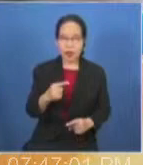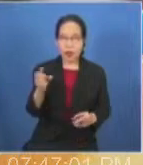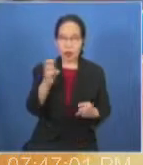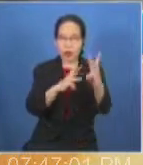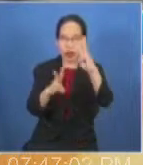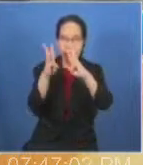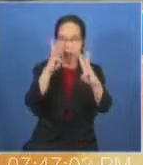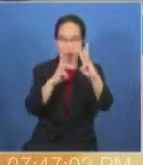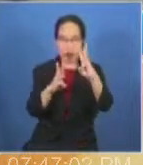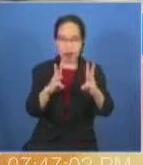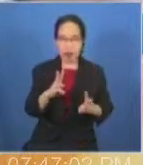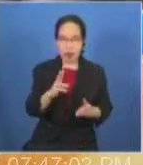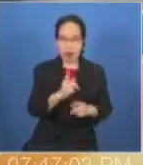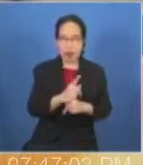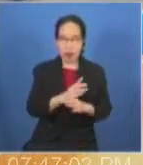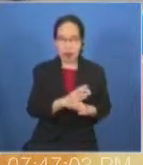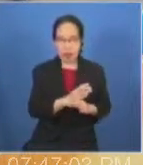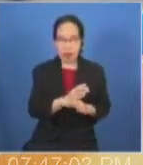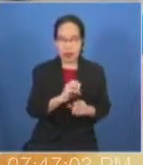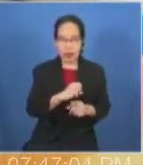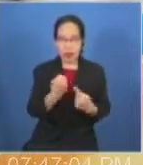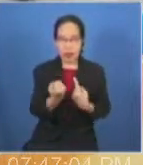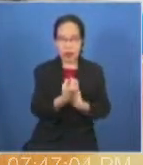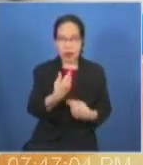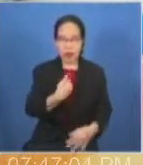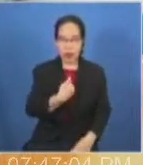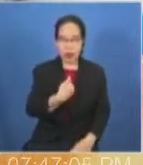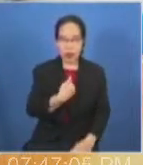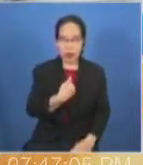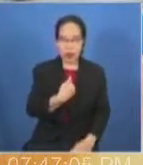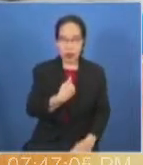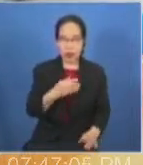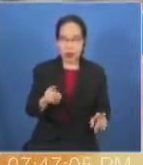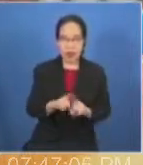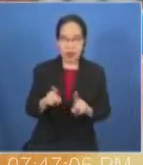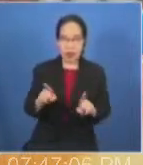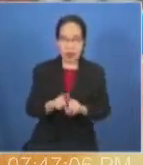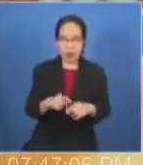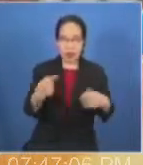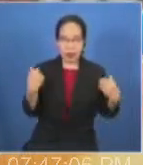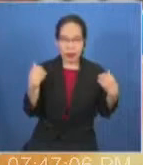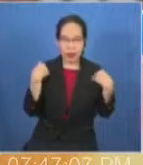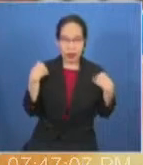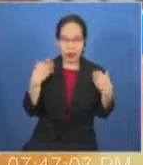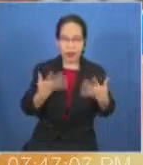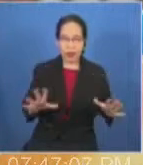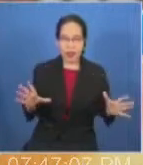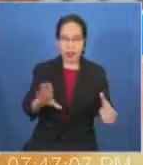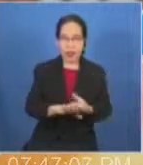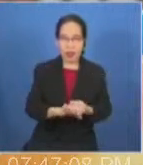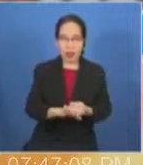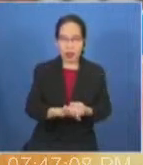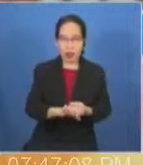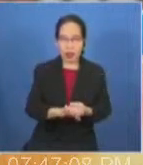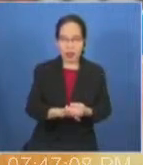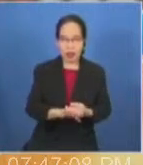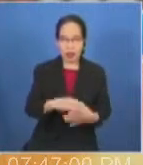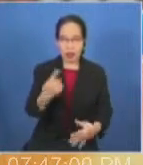they always worry about me. They check on my situation. Like now, they are already